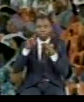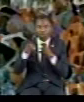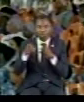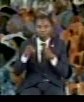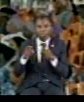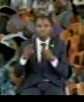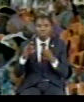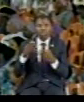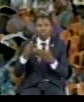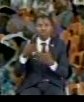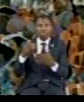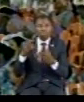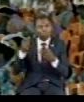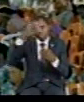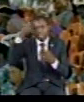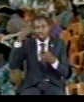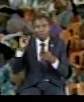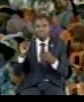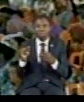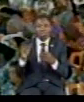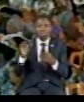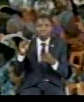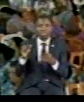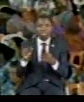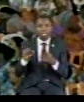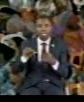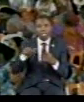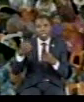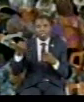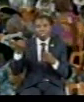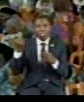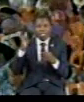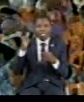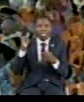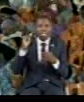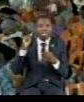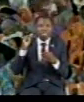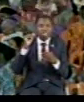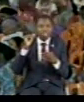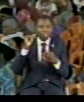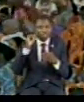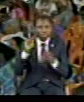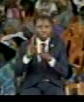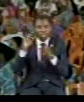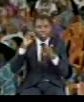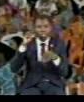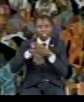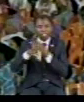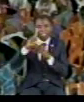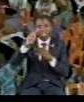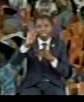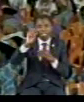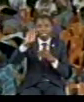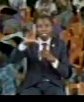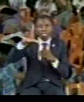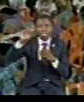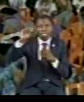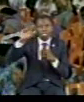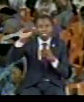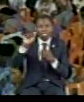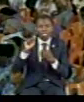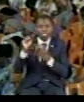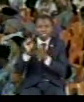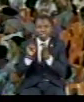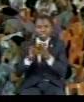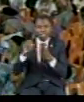Mr. Samson Nda from Burutu Town in Delta State, he's had this severe backache for about 3 years now.